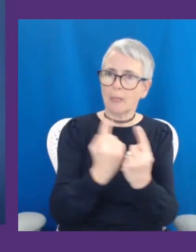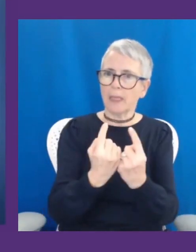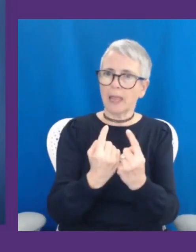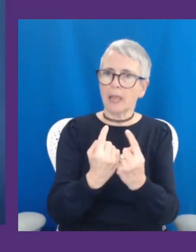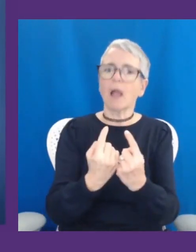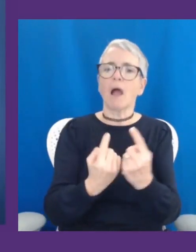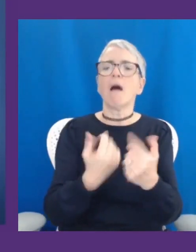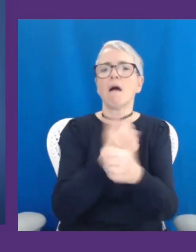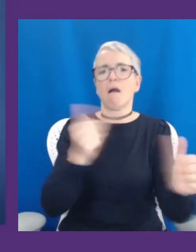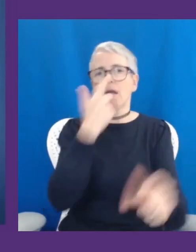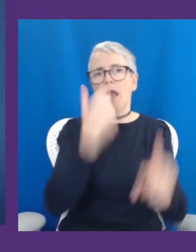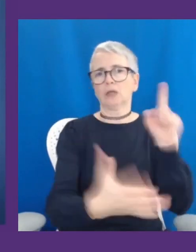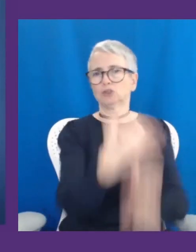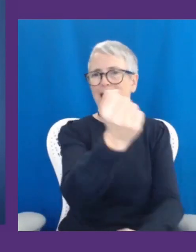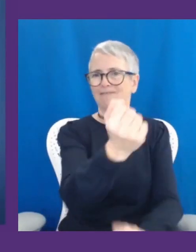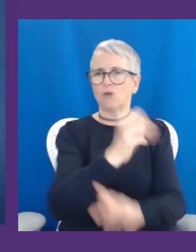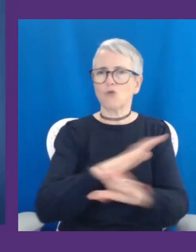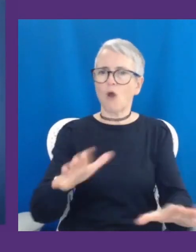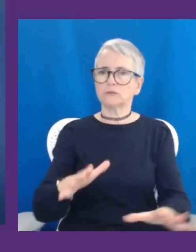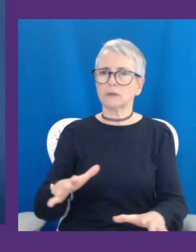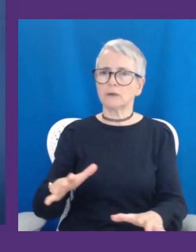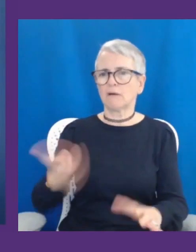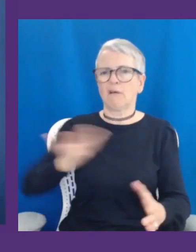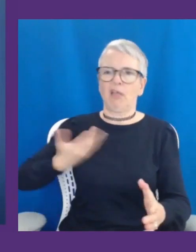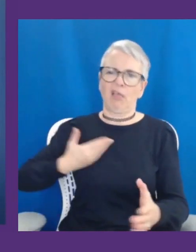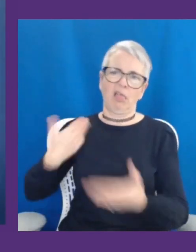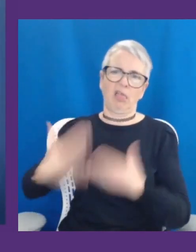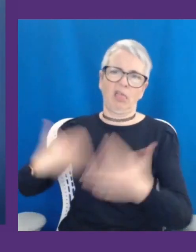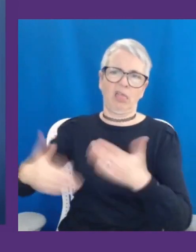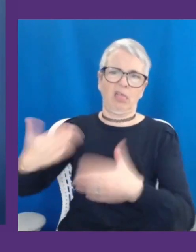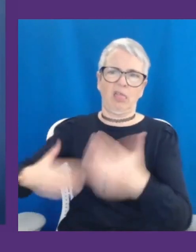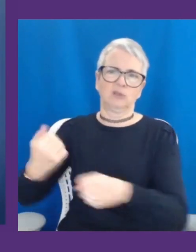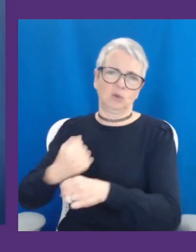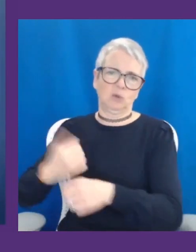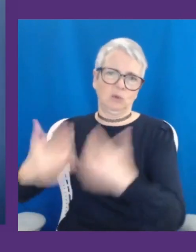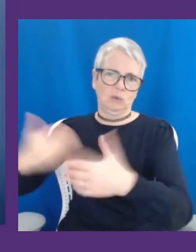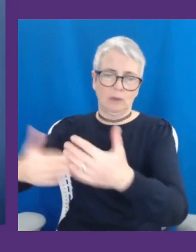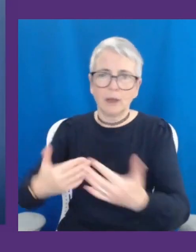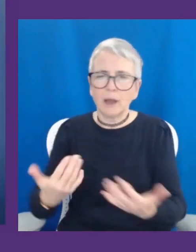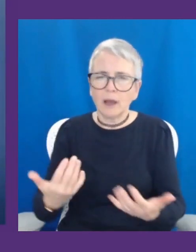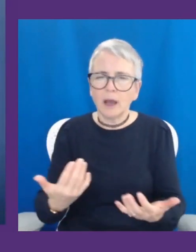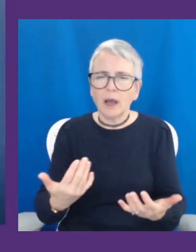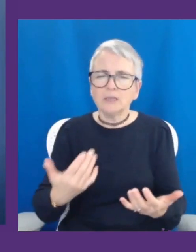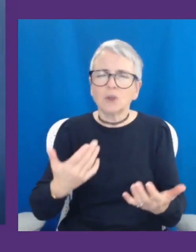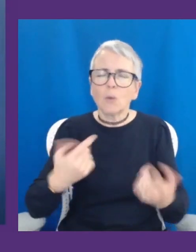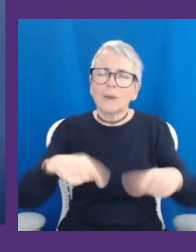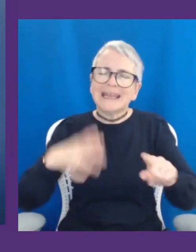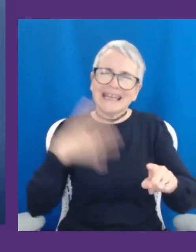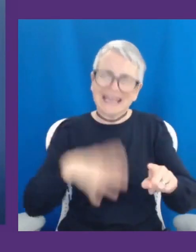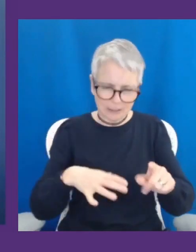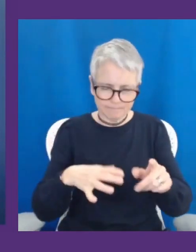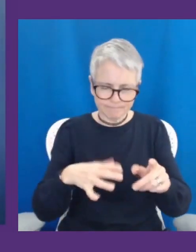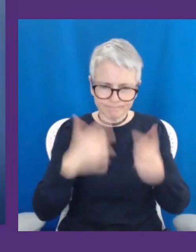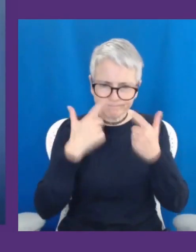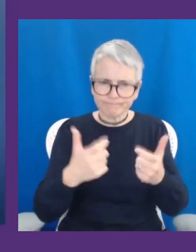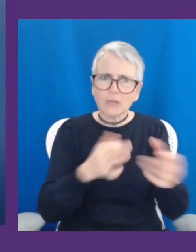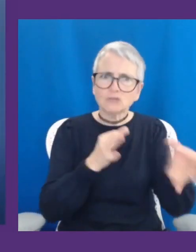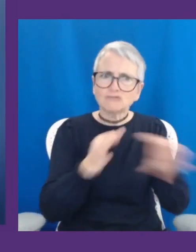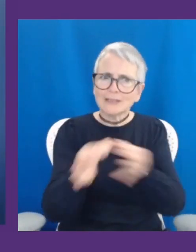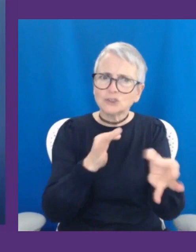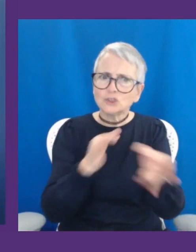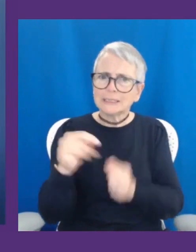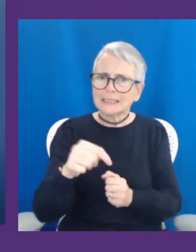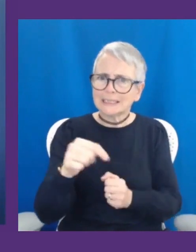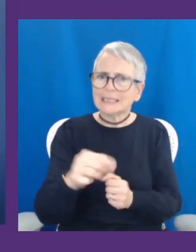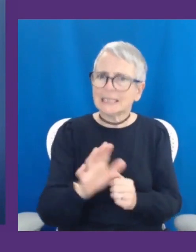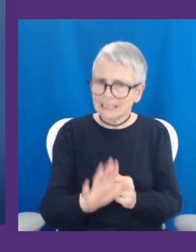tough conversations. We're knee deep in strategy. But what I think we've really come to own is what is the